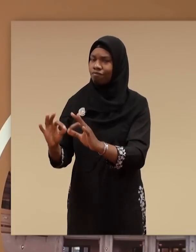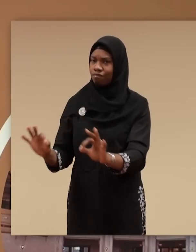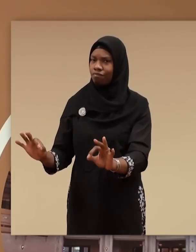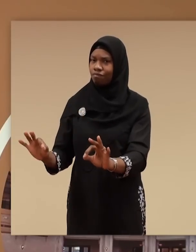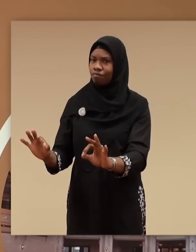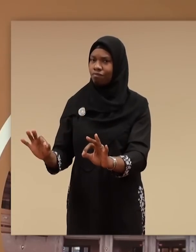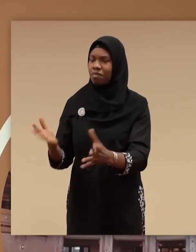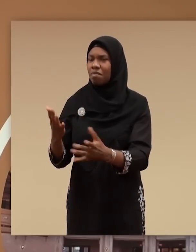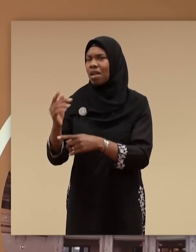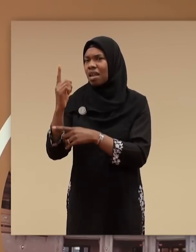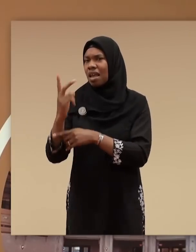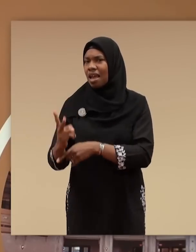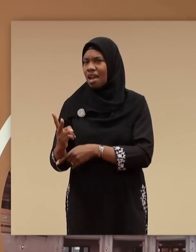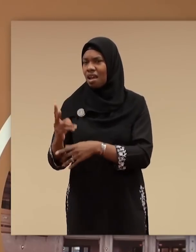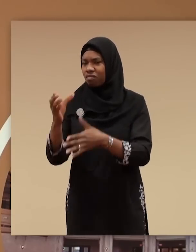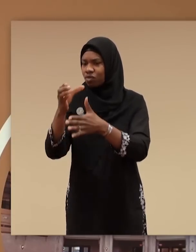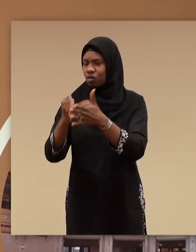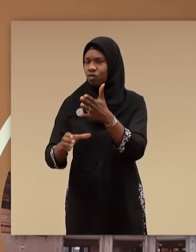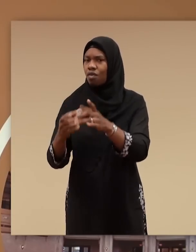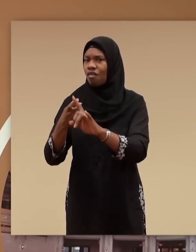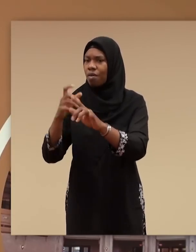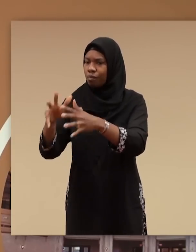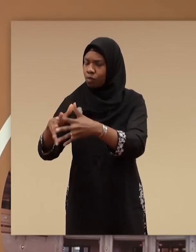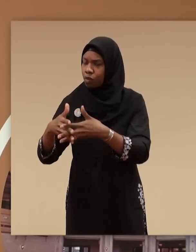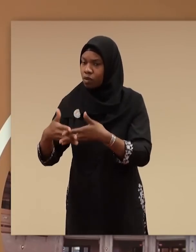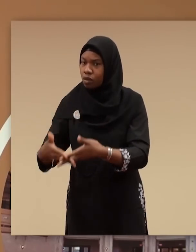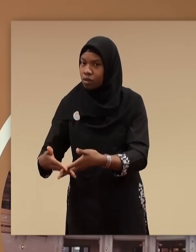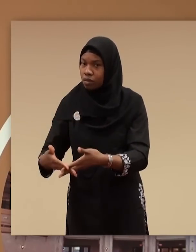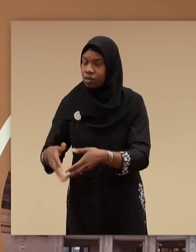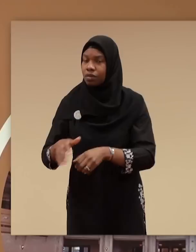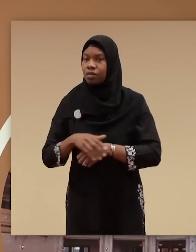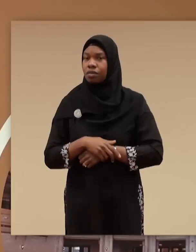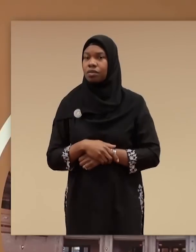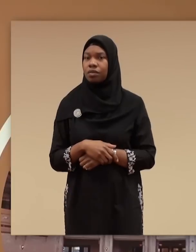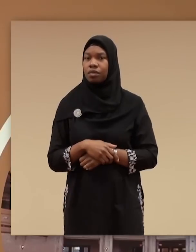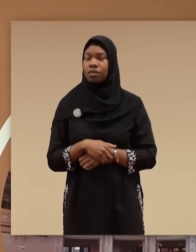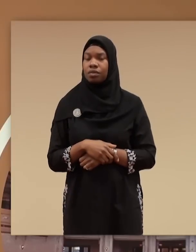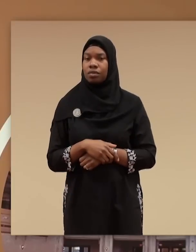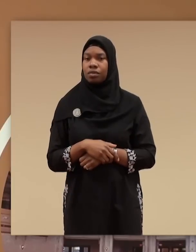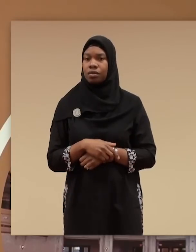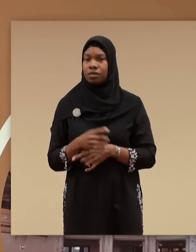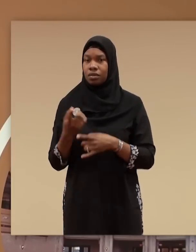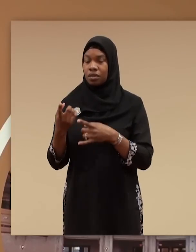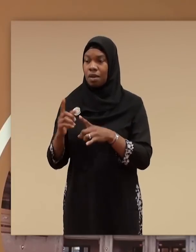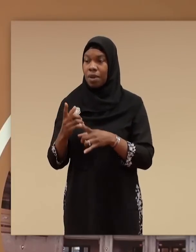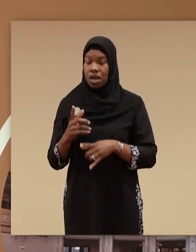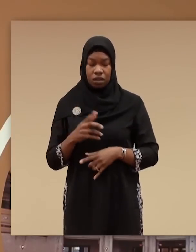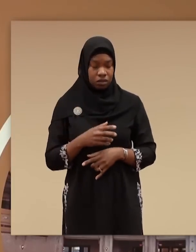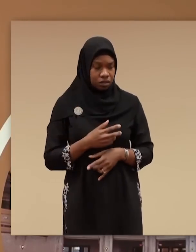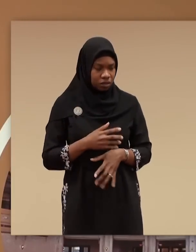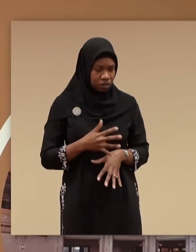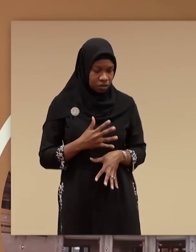of the surah. And at that time, Utba ibn Rabi'a was shivering